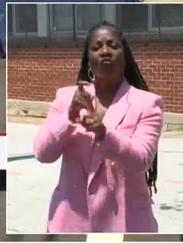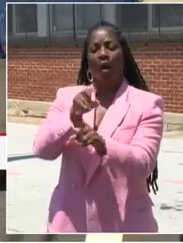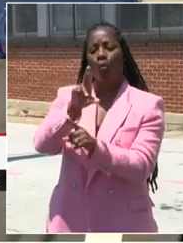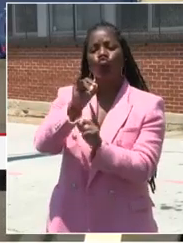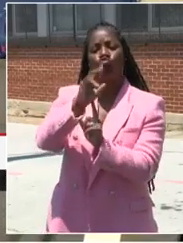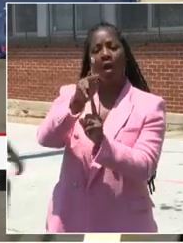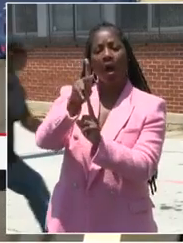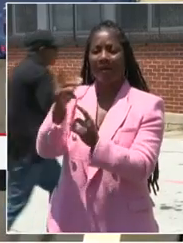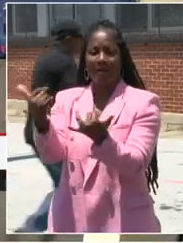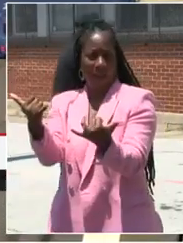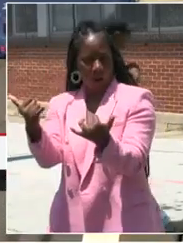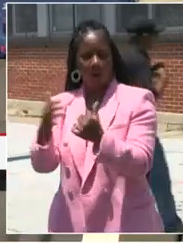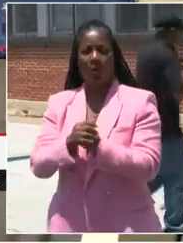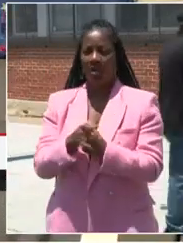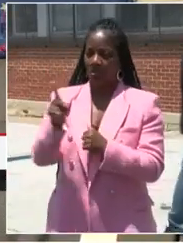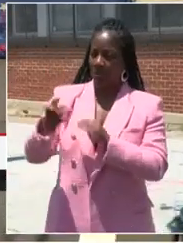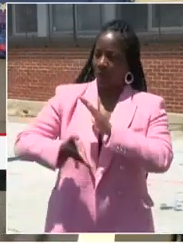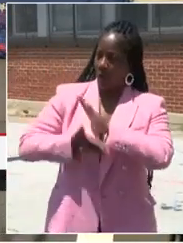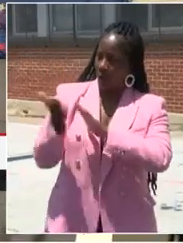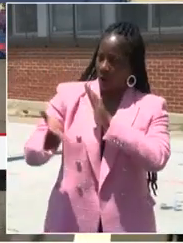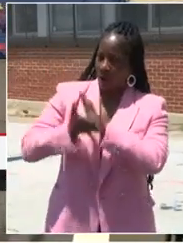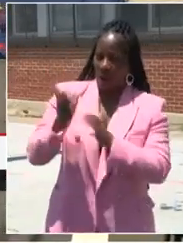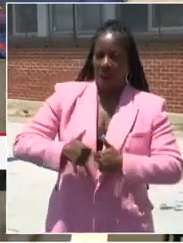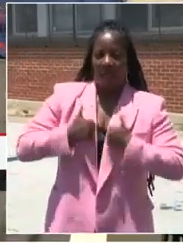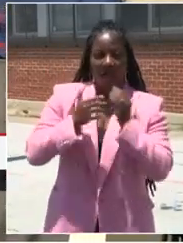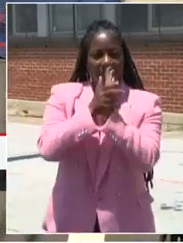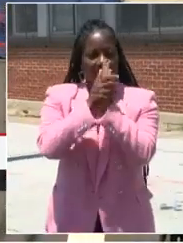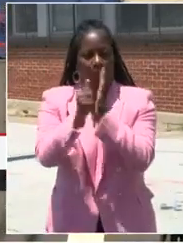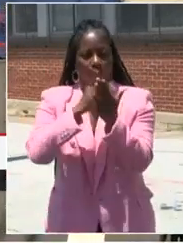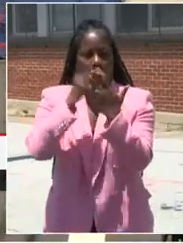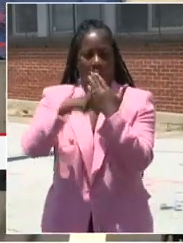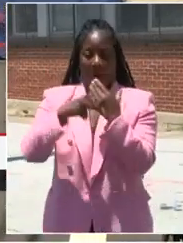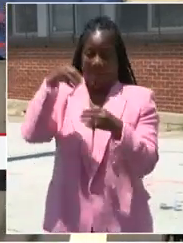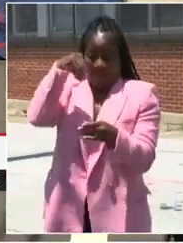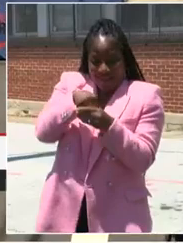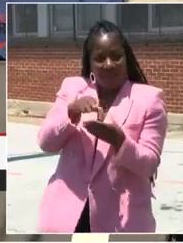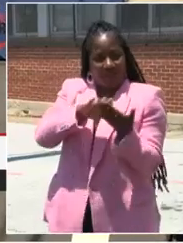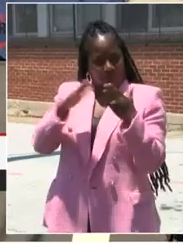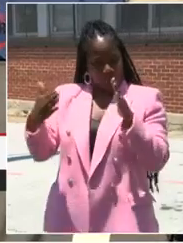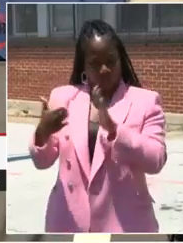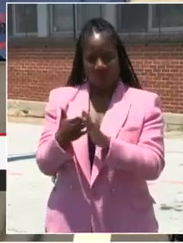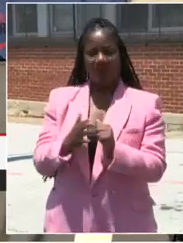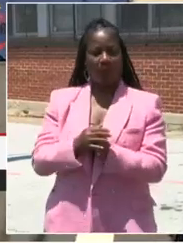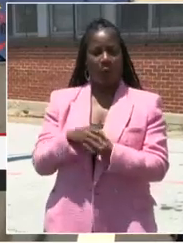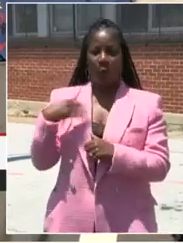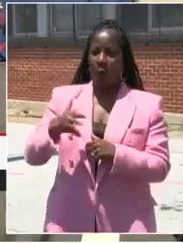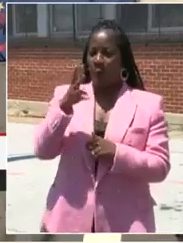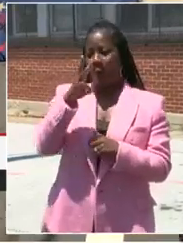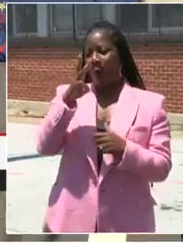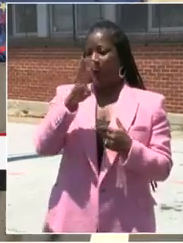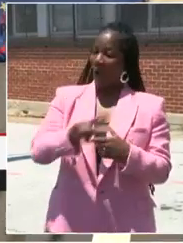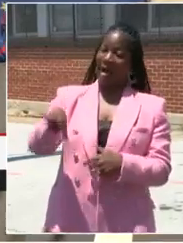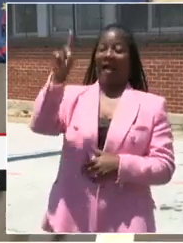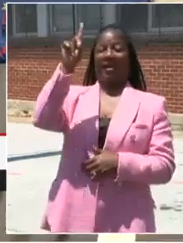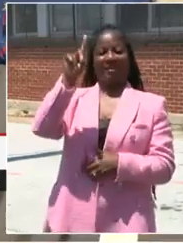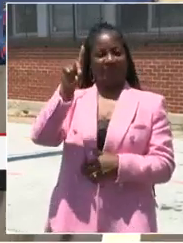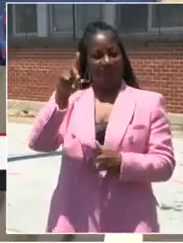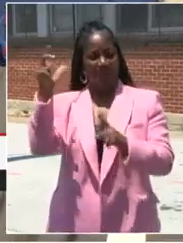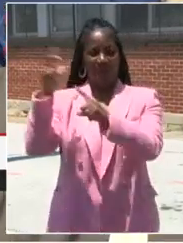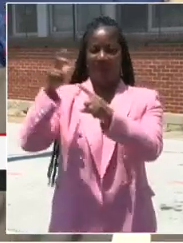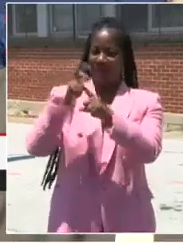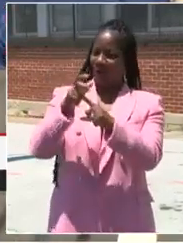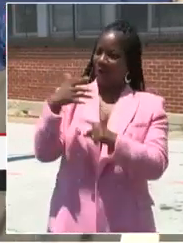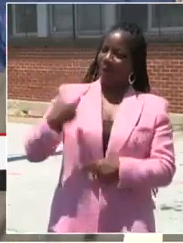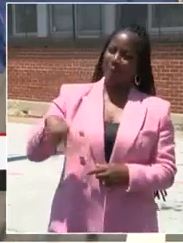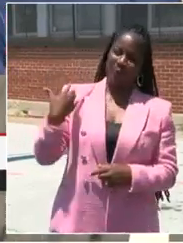she has been running a life skills program in the community that is wildly popular, and we are very glad